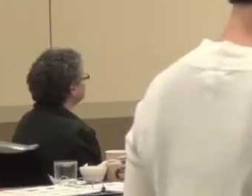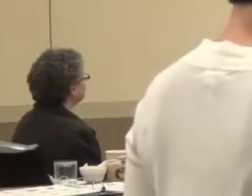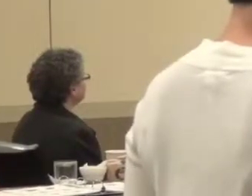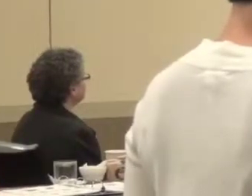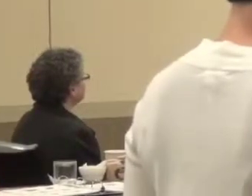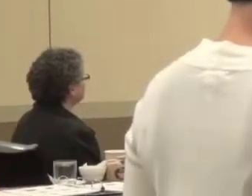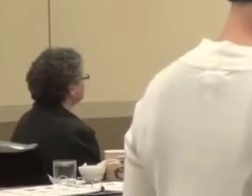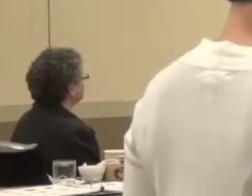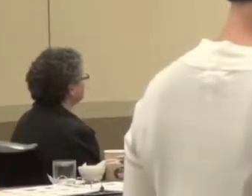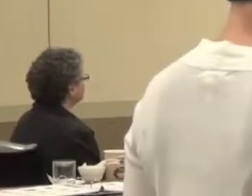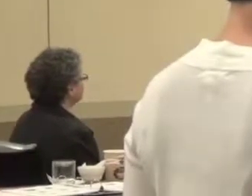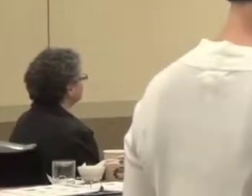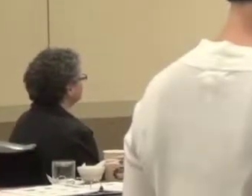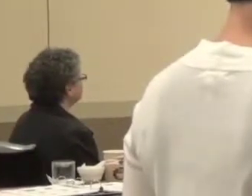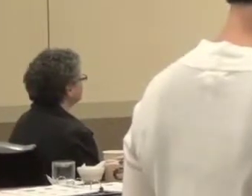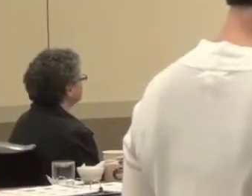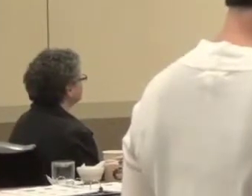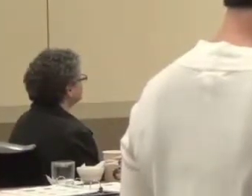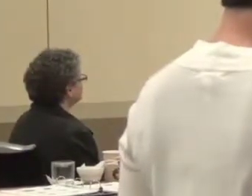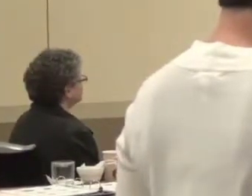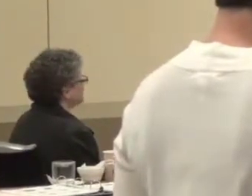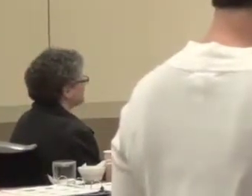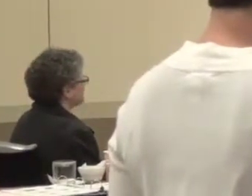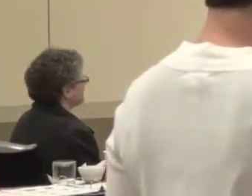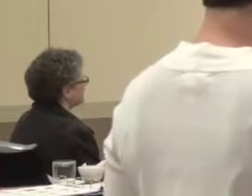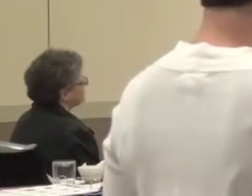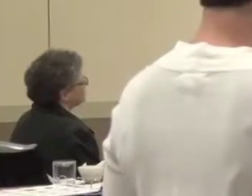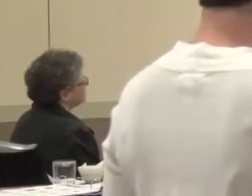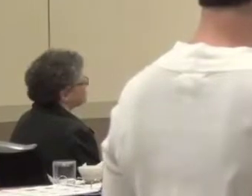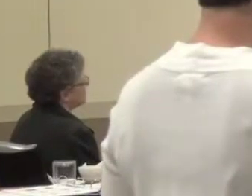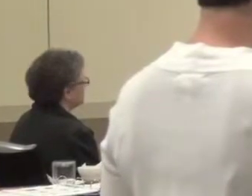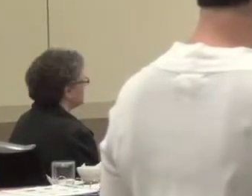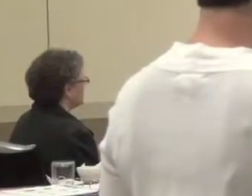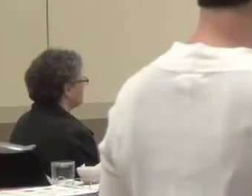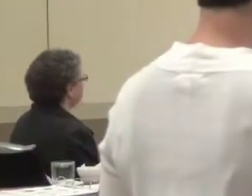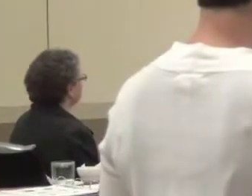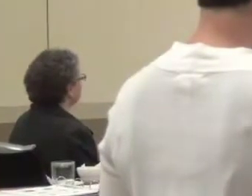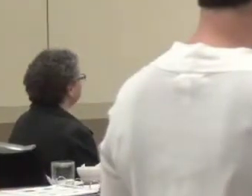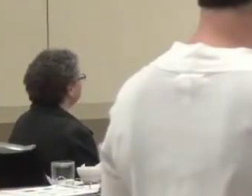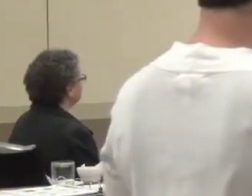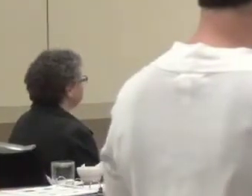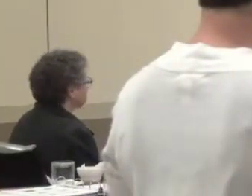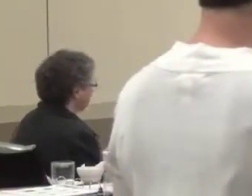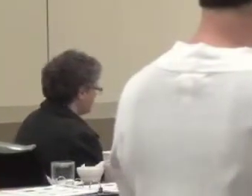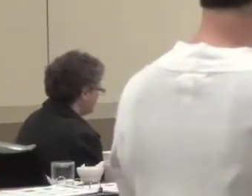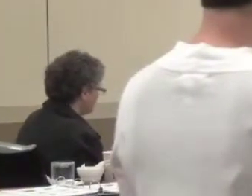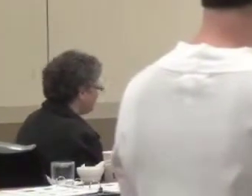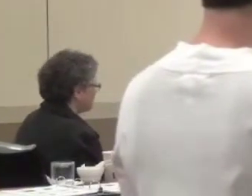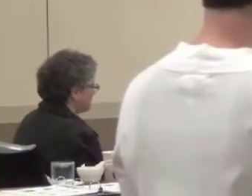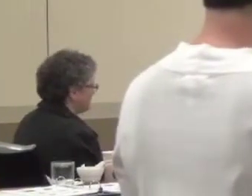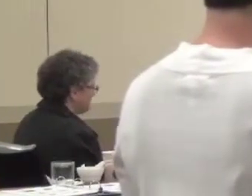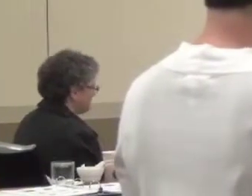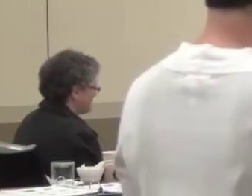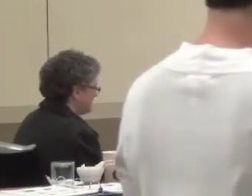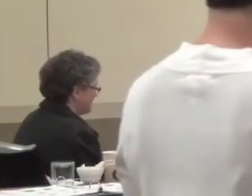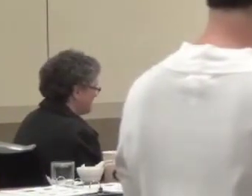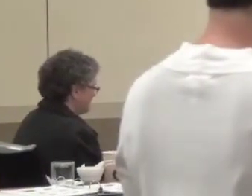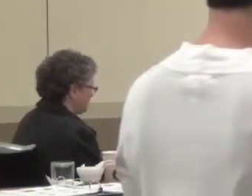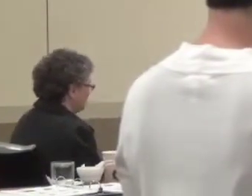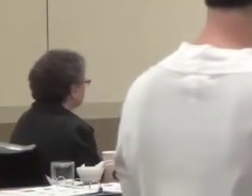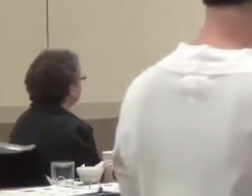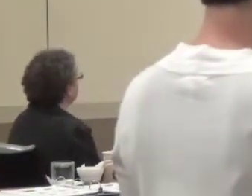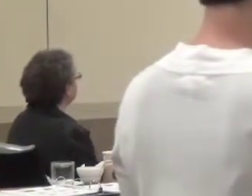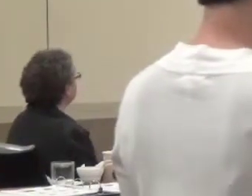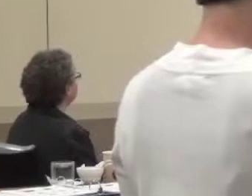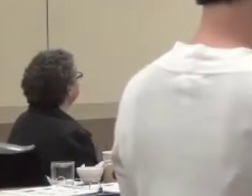scenario from your perspective. Please don't show it to your partner. Okay? And then